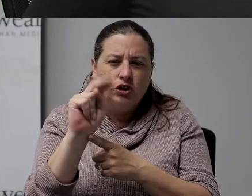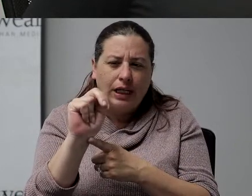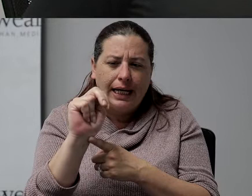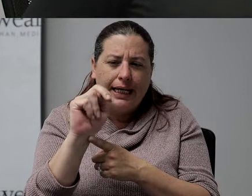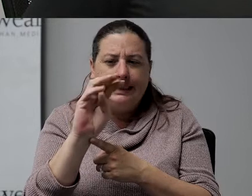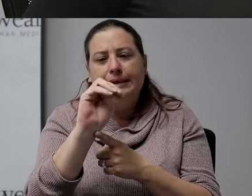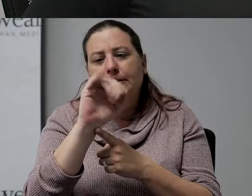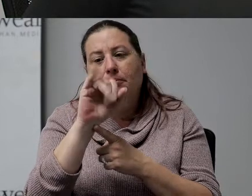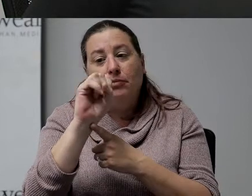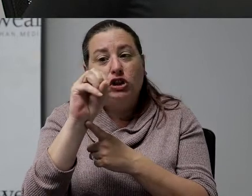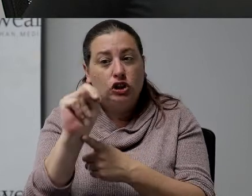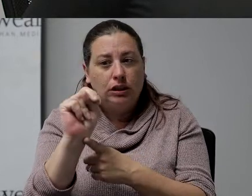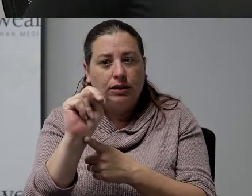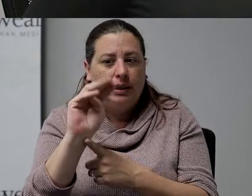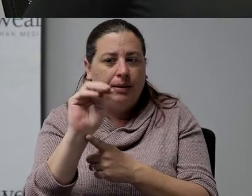UTM.